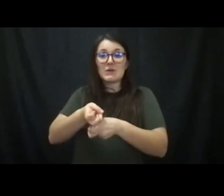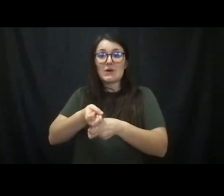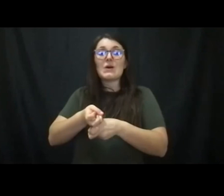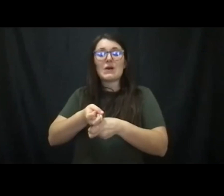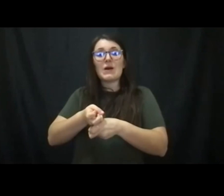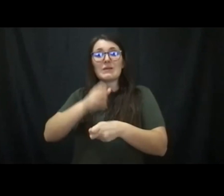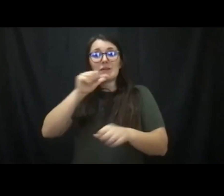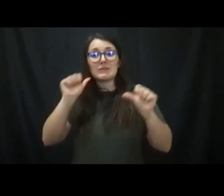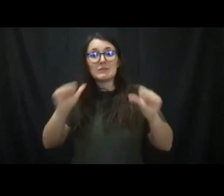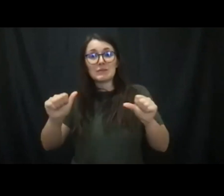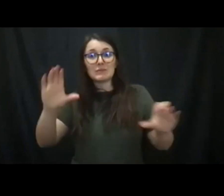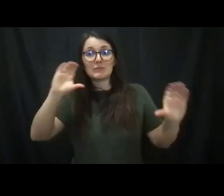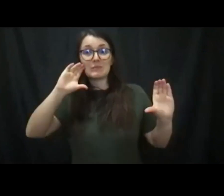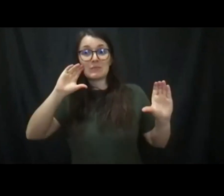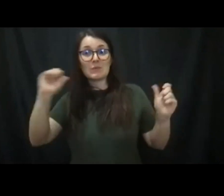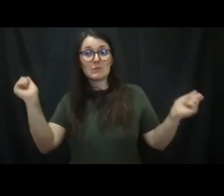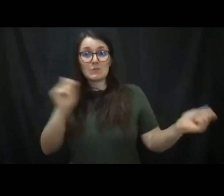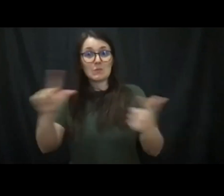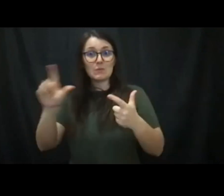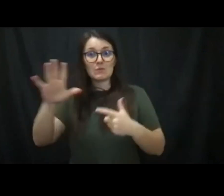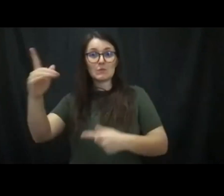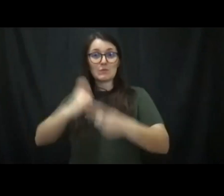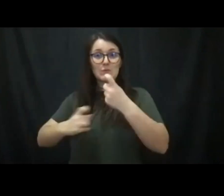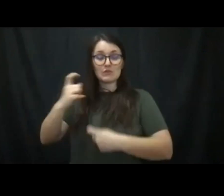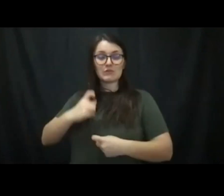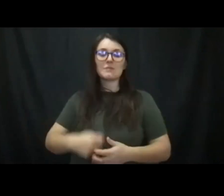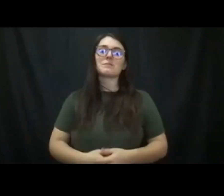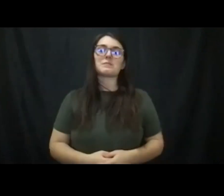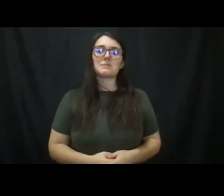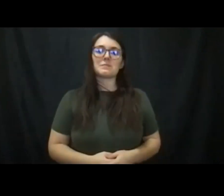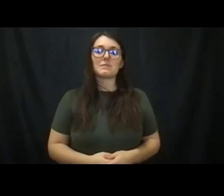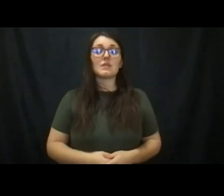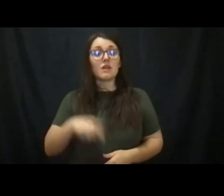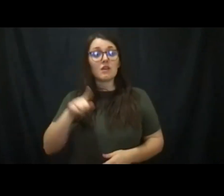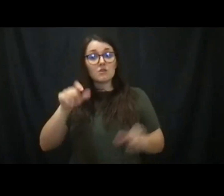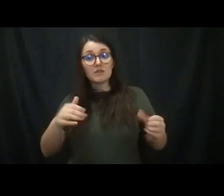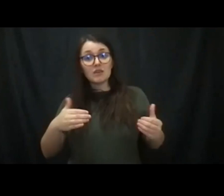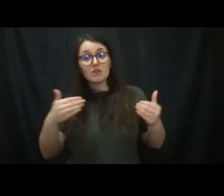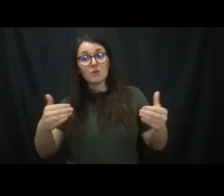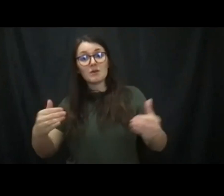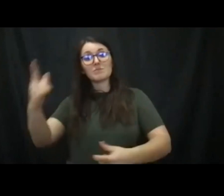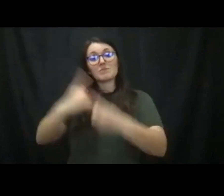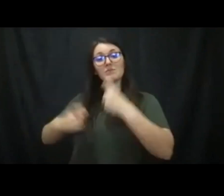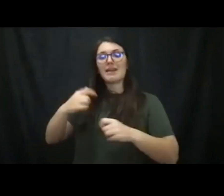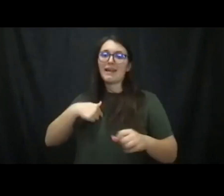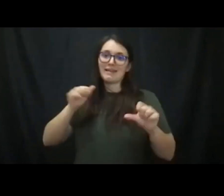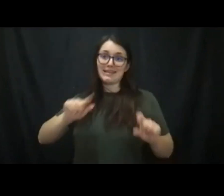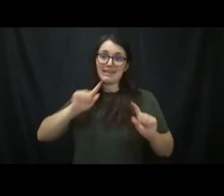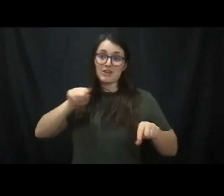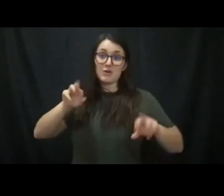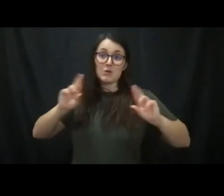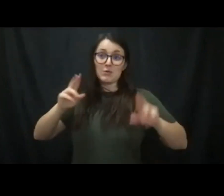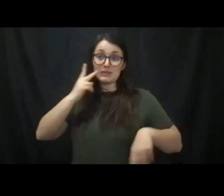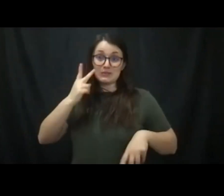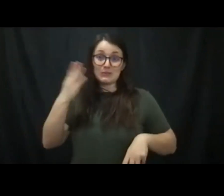So I'll ask a question and you answer it and share something about our field trip. So I hope to see you there. Thank you